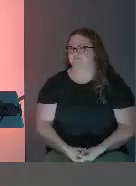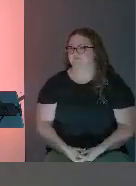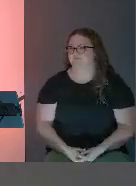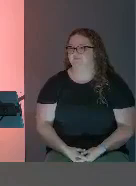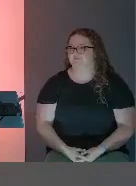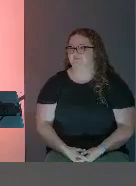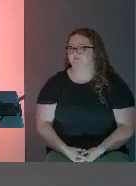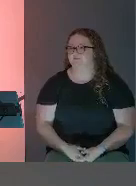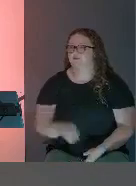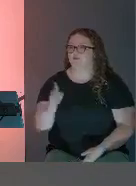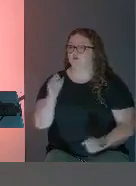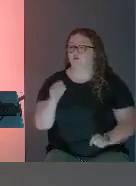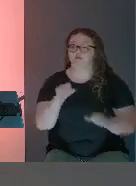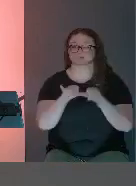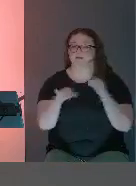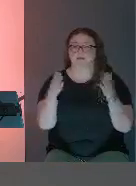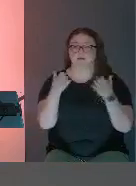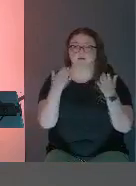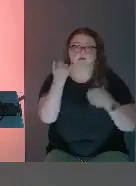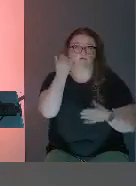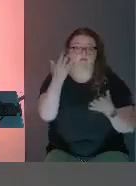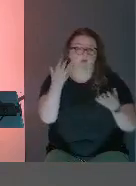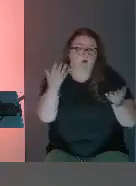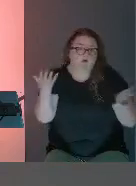Hannah, you can stay for as long as you would like.